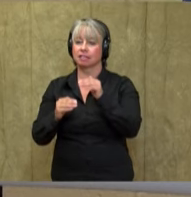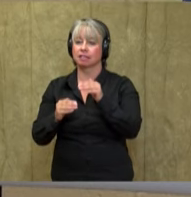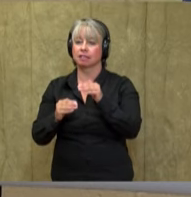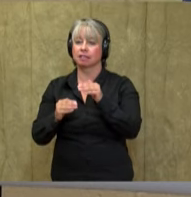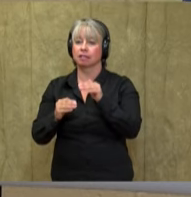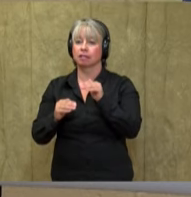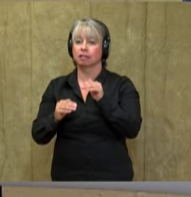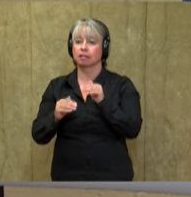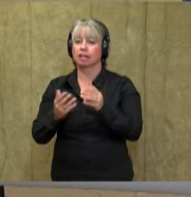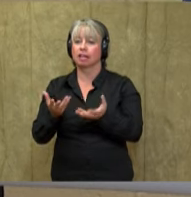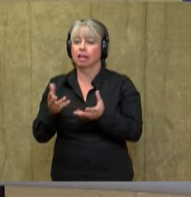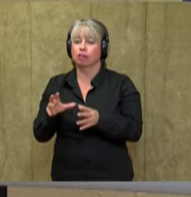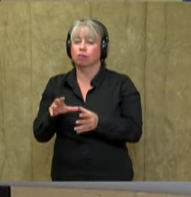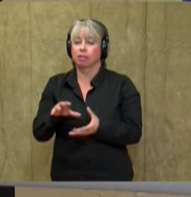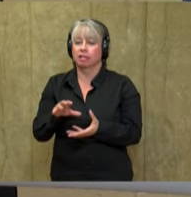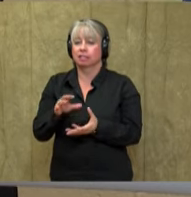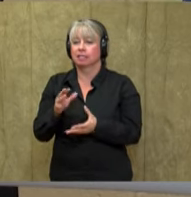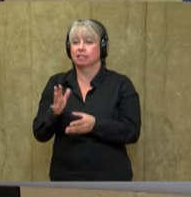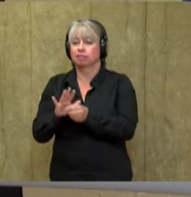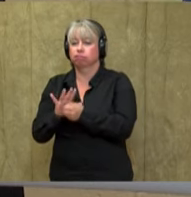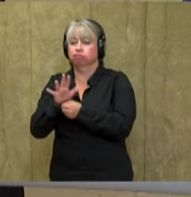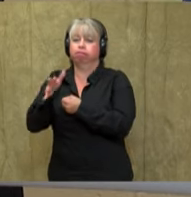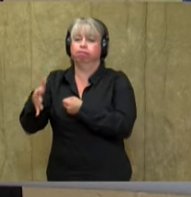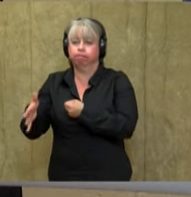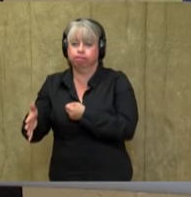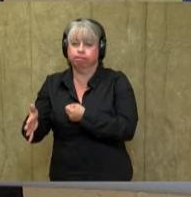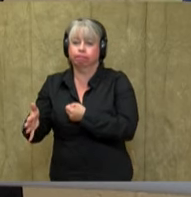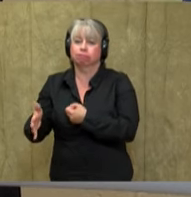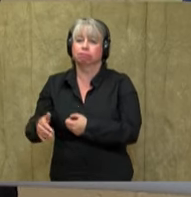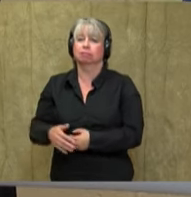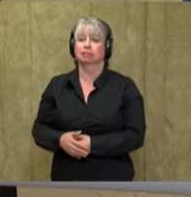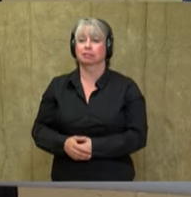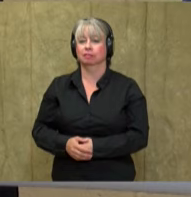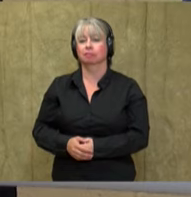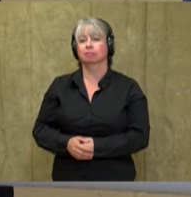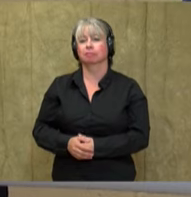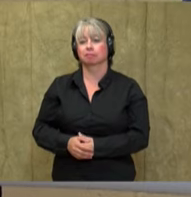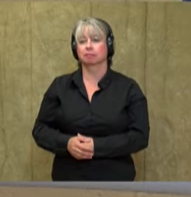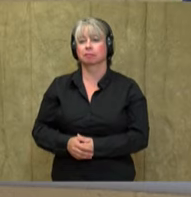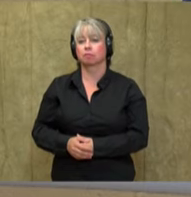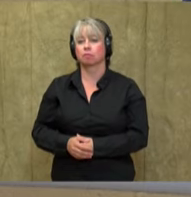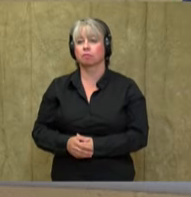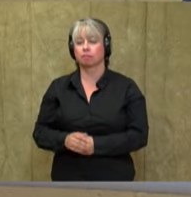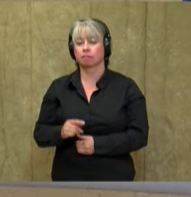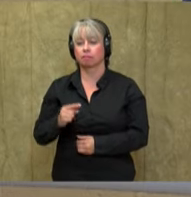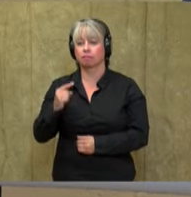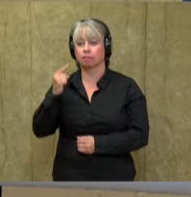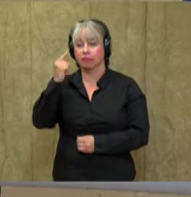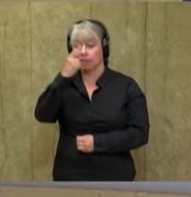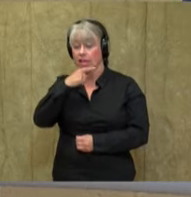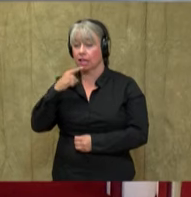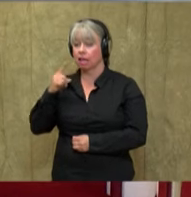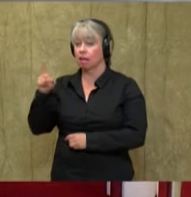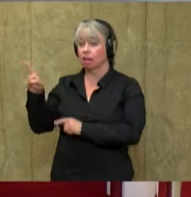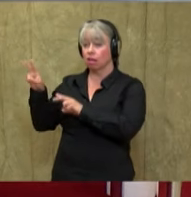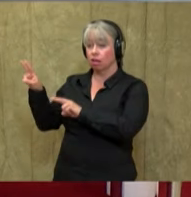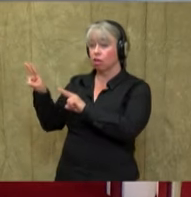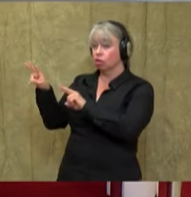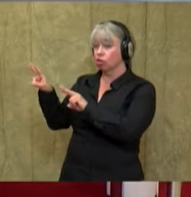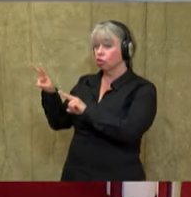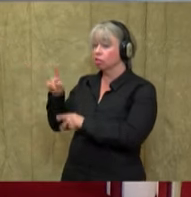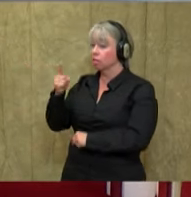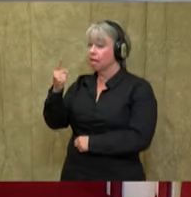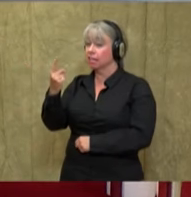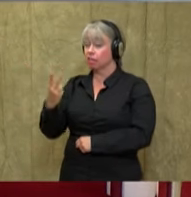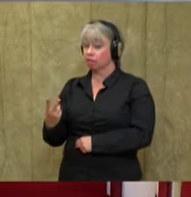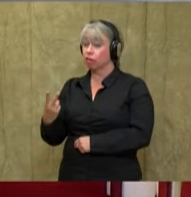top without completely spilling over. Okay, does that look like it's about a third?